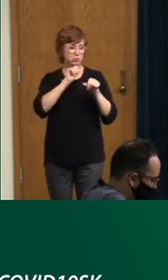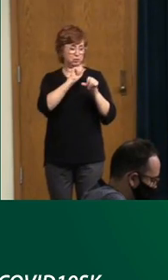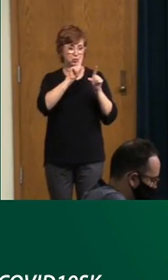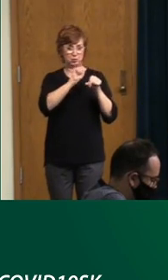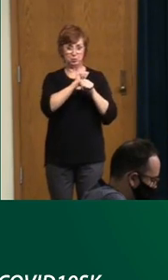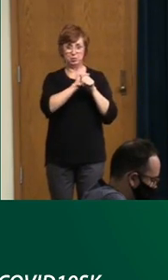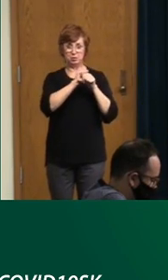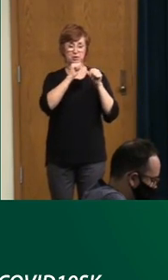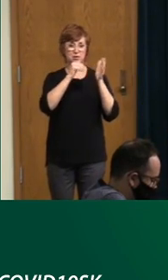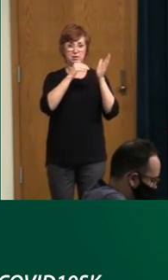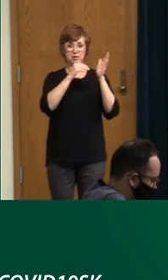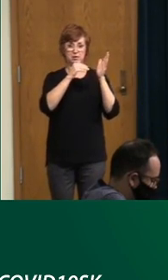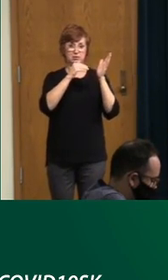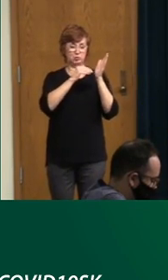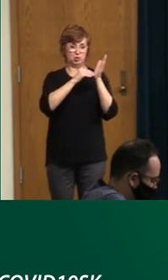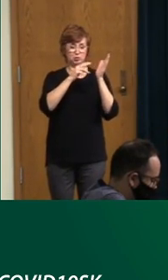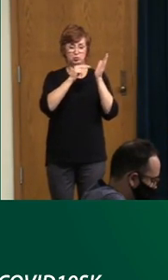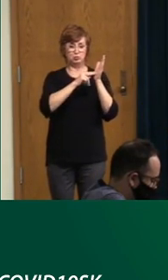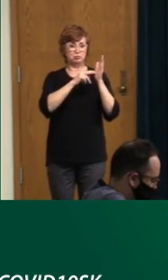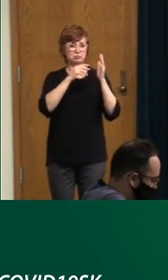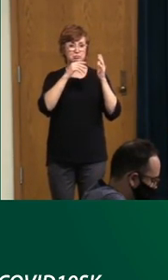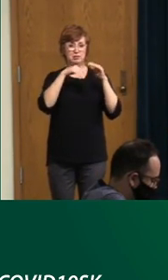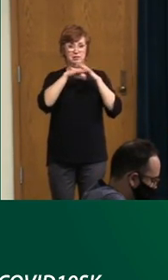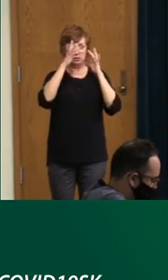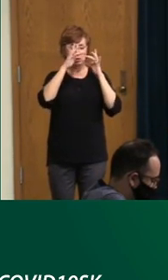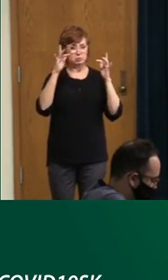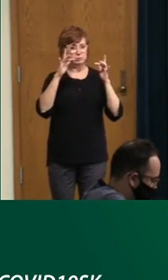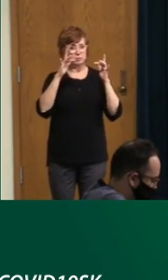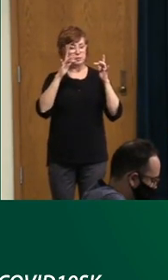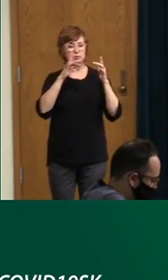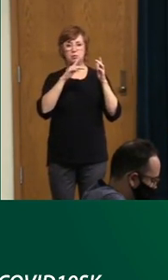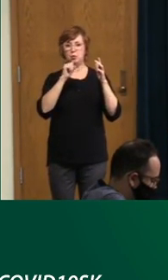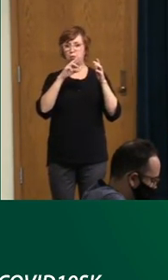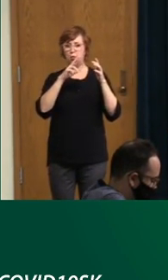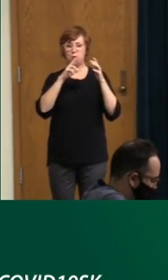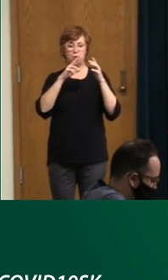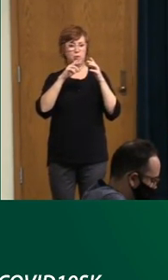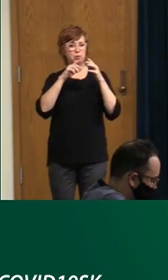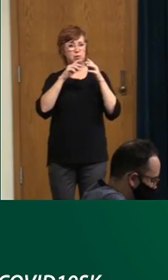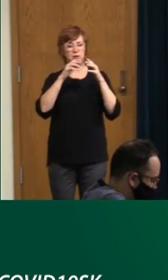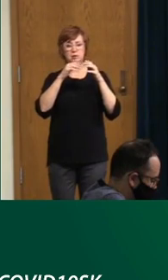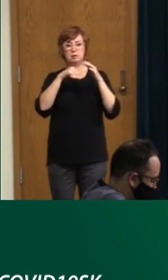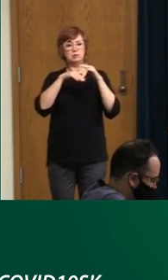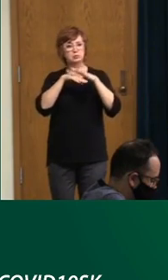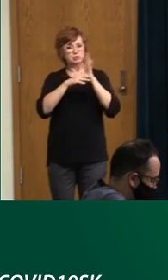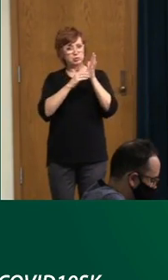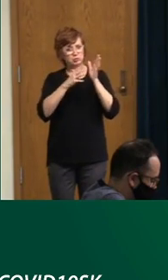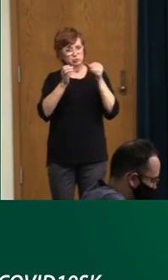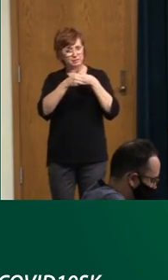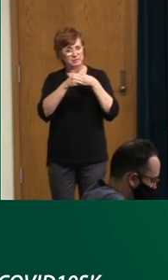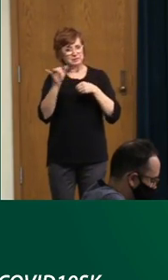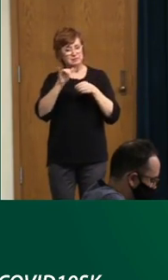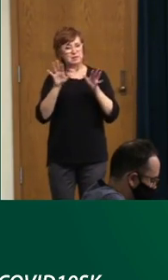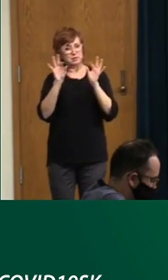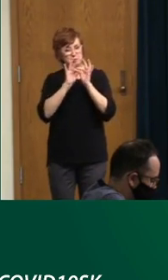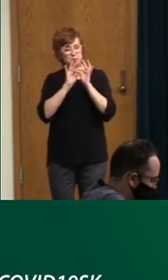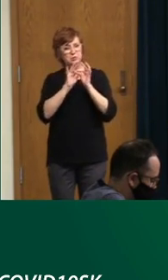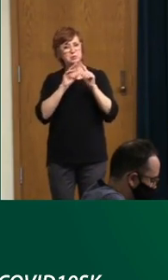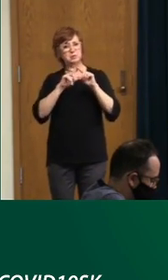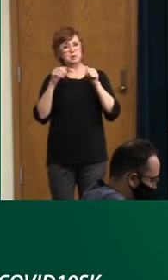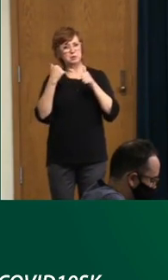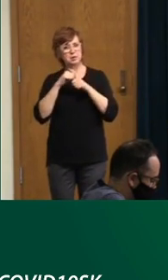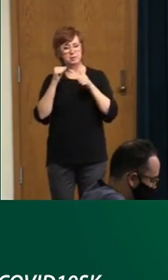expecting someone with COVID to come in a healthcare environment, not just the hospital setting, but primary care. So all those sectors where you provide healthcare or personal